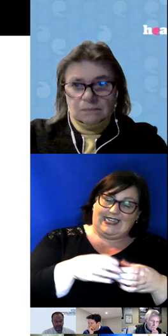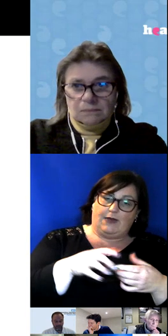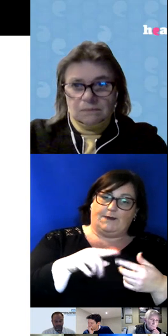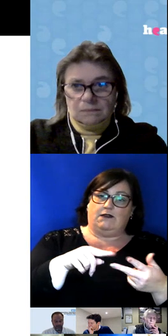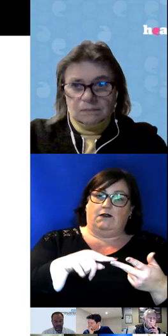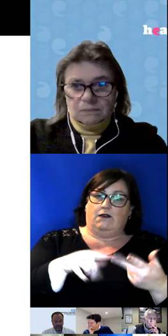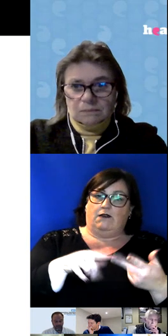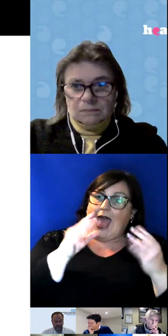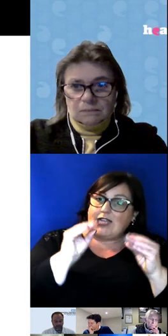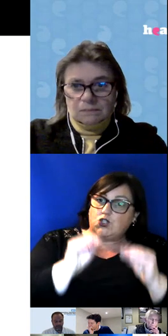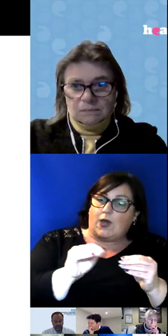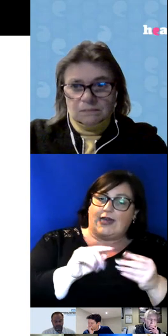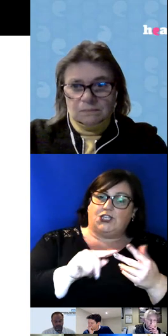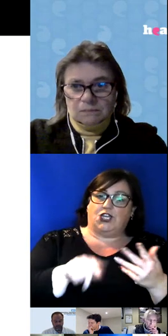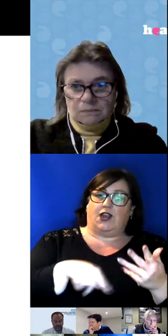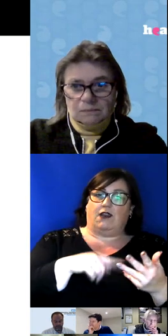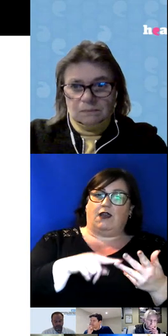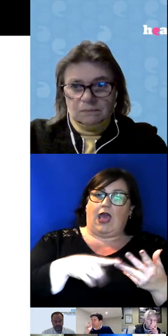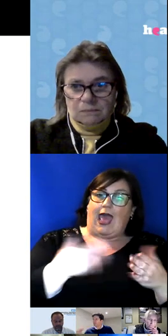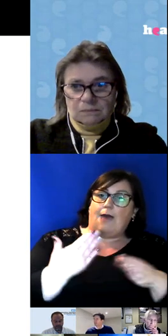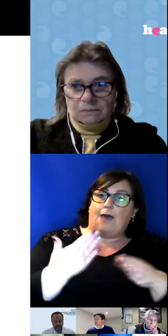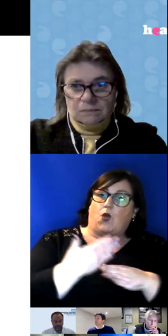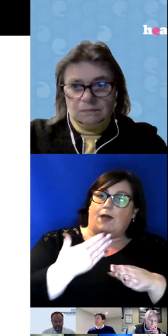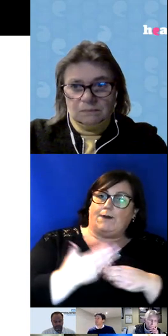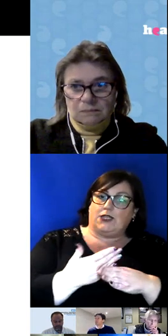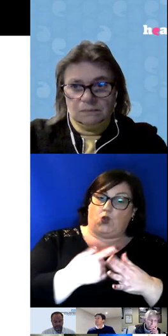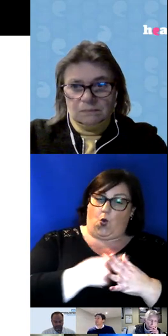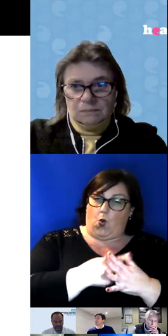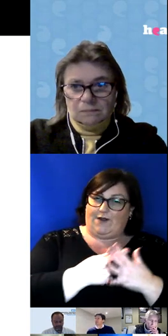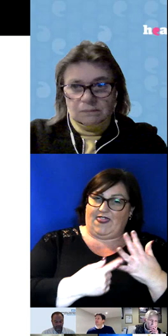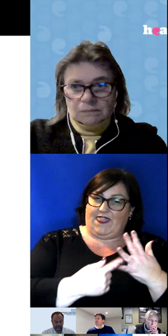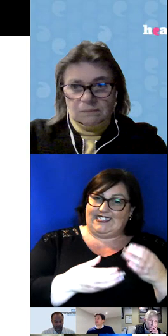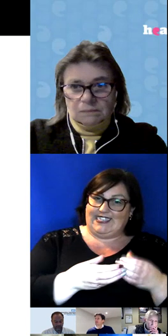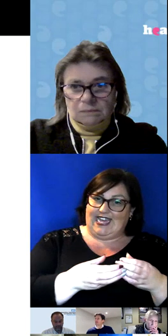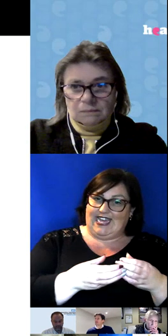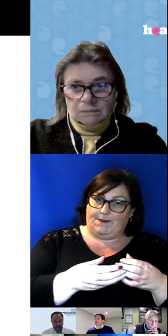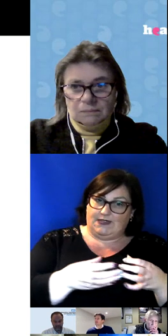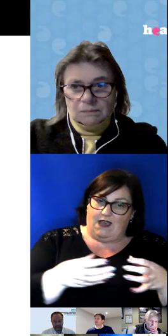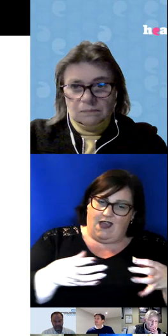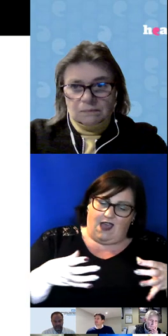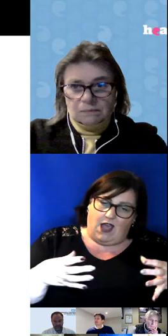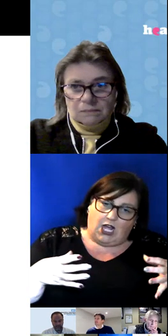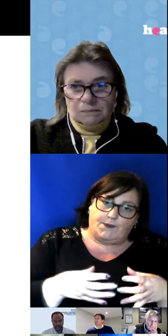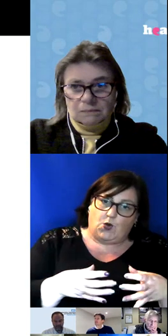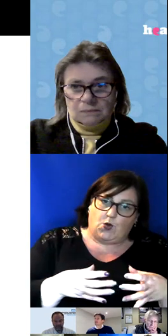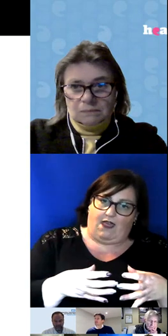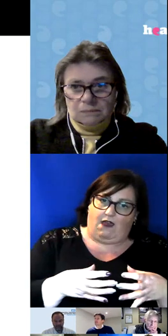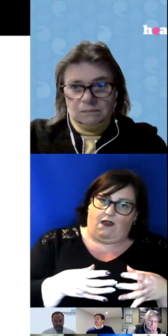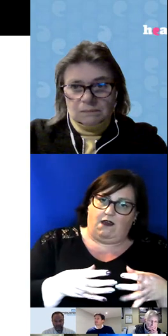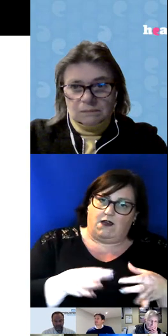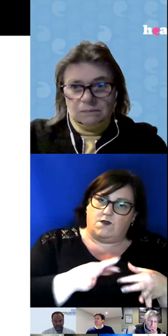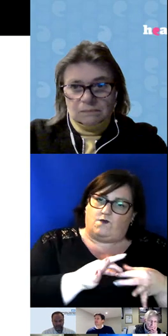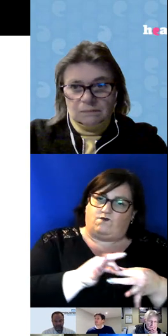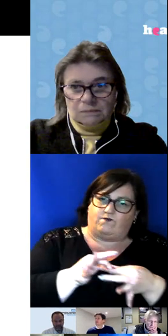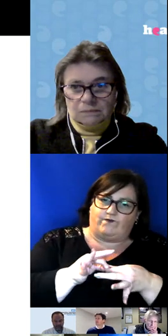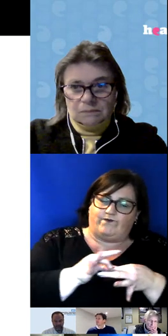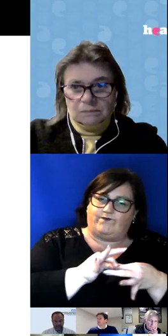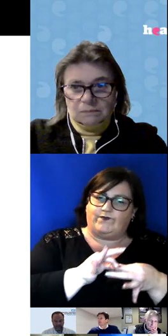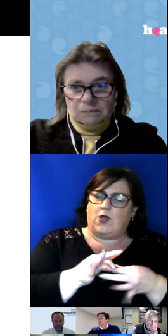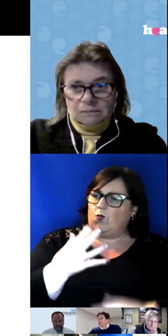at a local footprint, together to influence some of those decision making. And I think we had a really productive